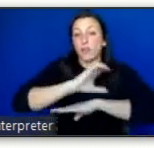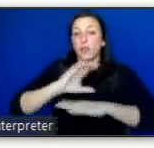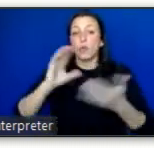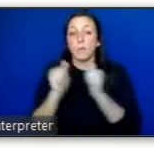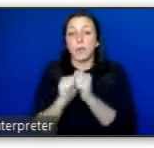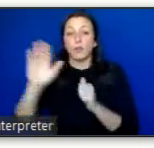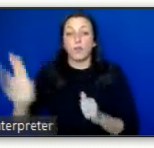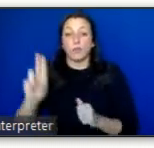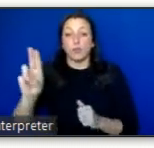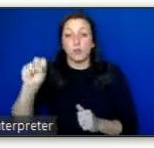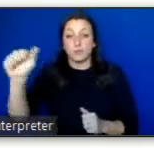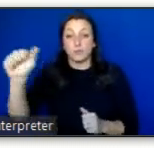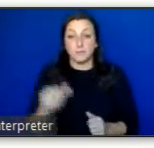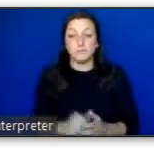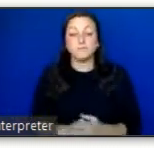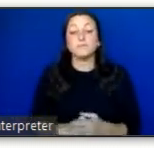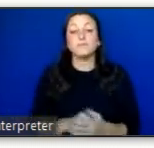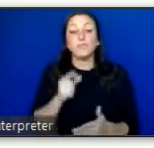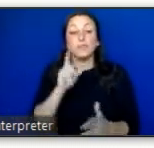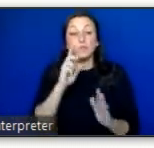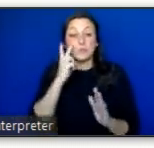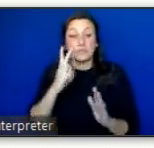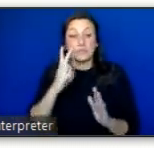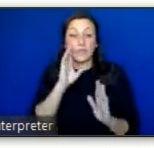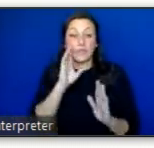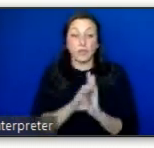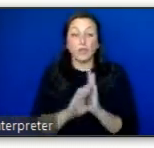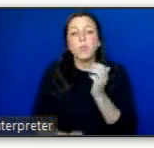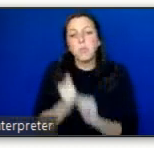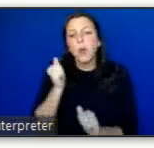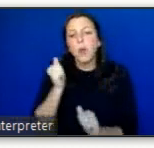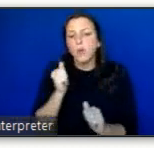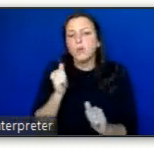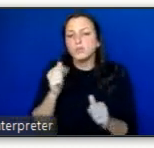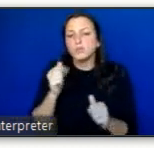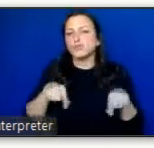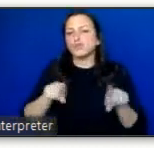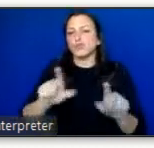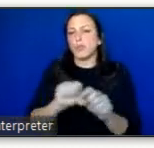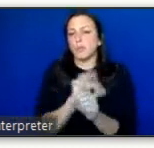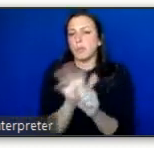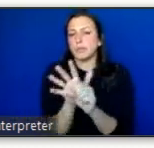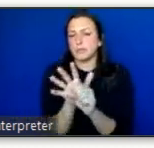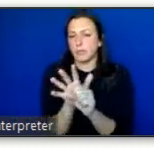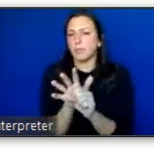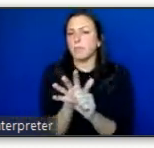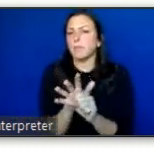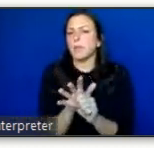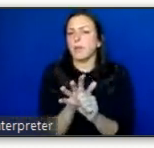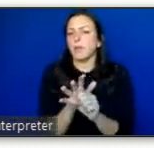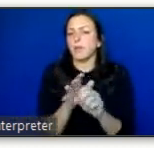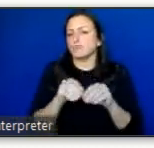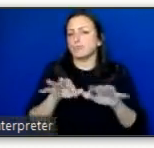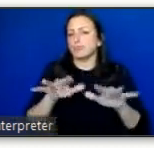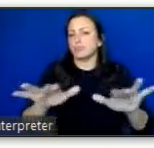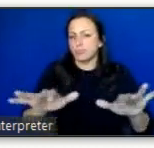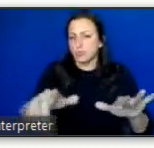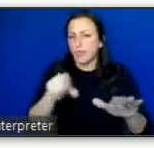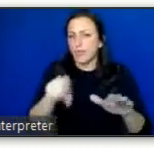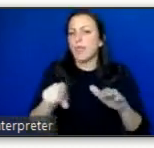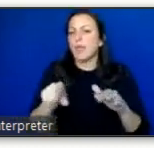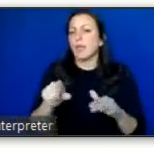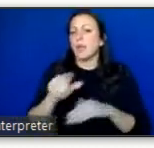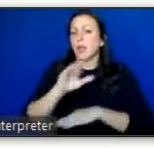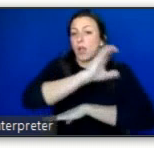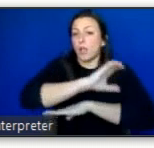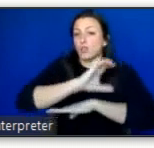US. And so looking at this figure, you can see that at most times during the pandemic, Colorado's case rate has been lower than the US